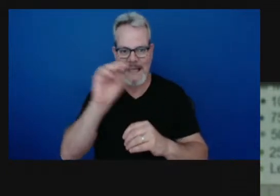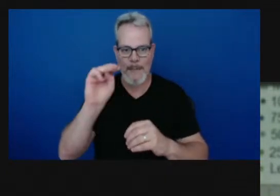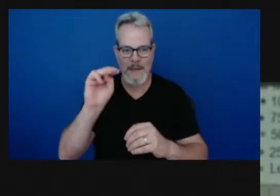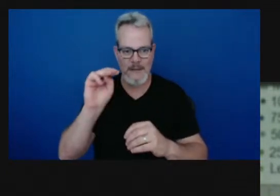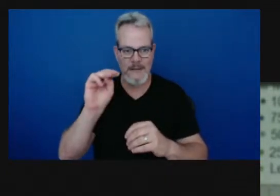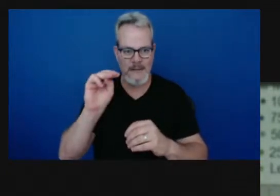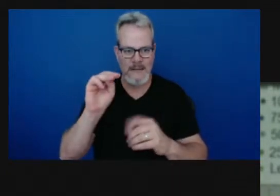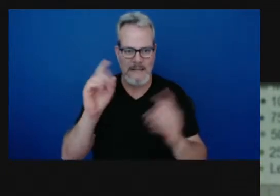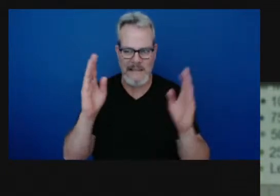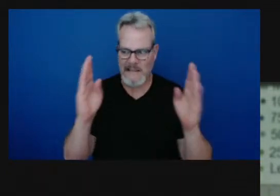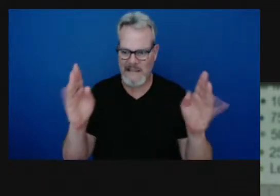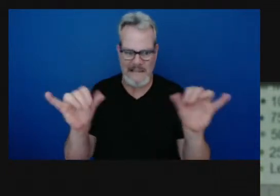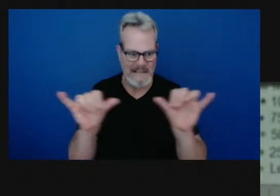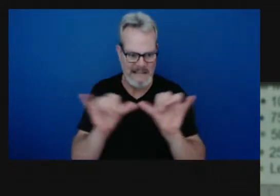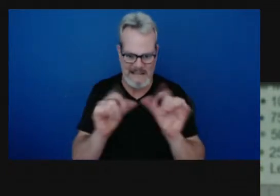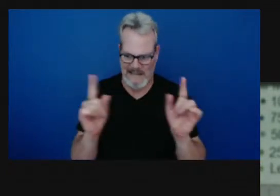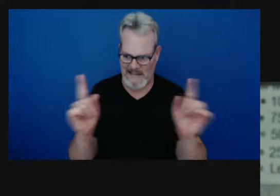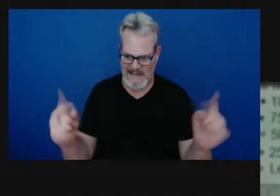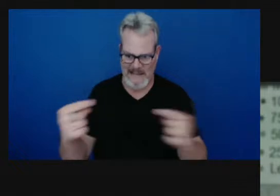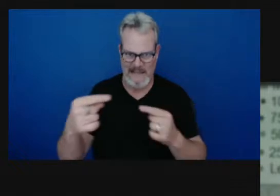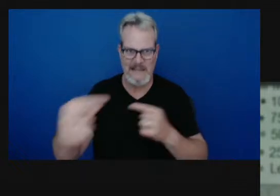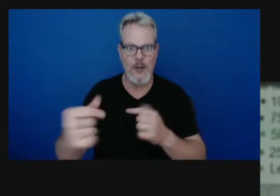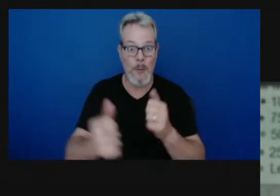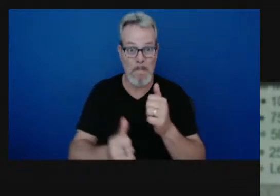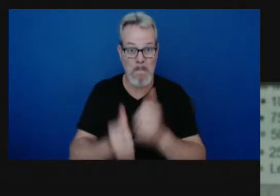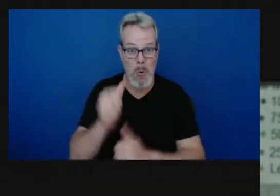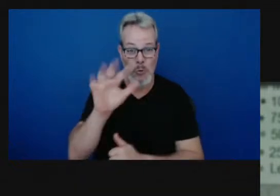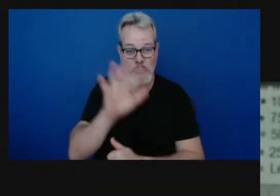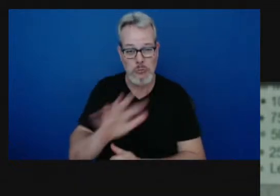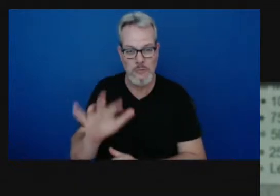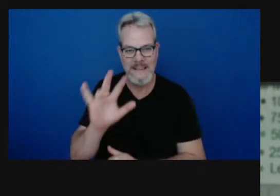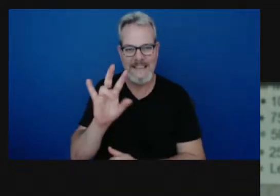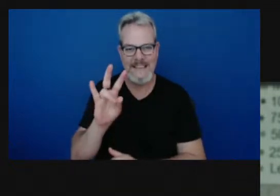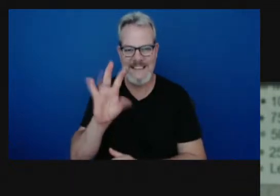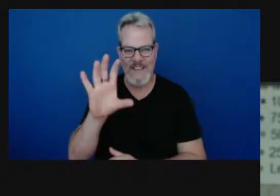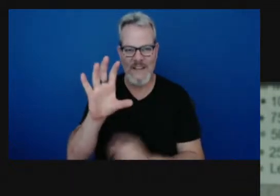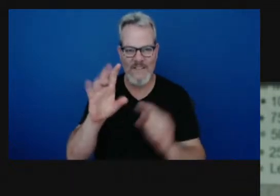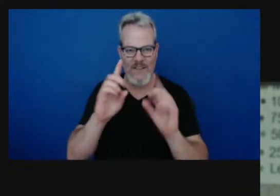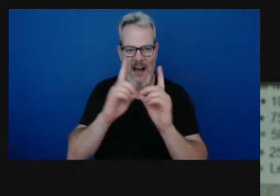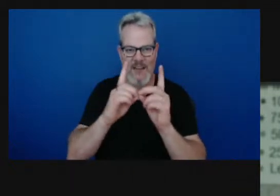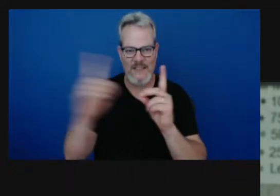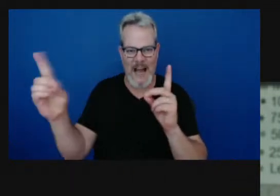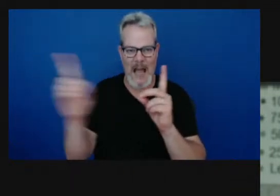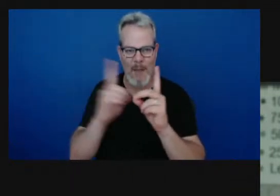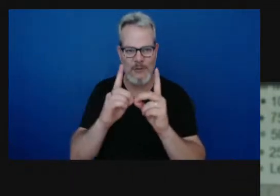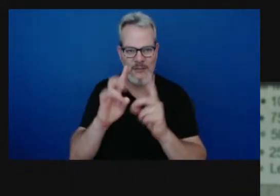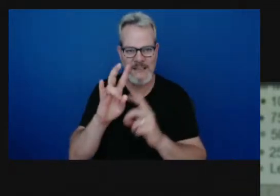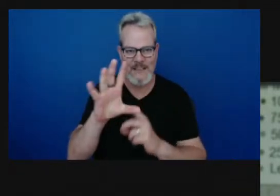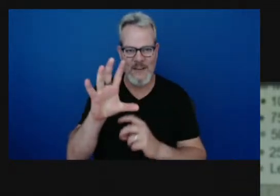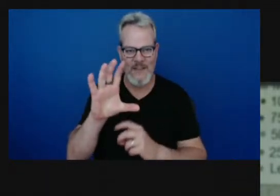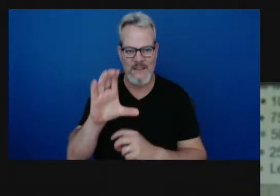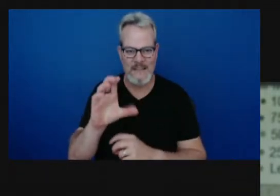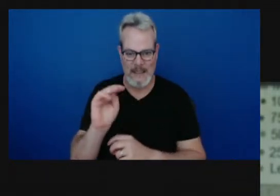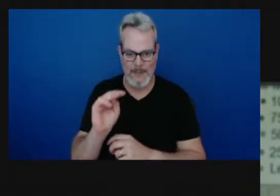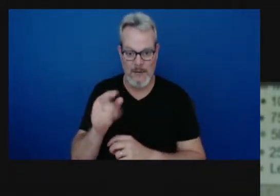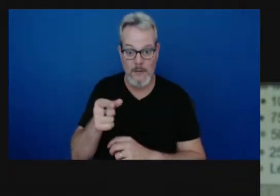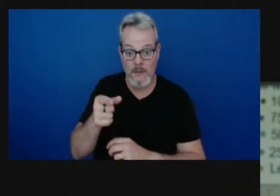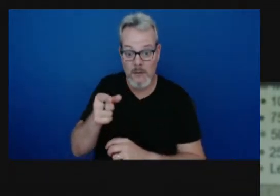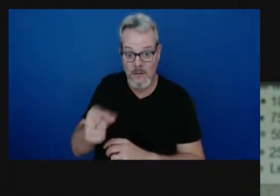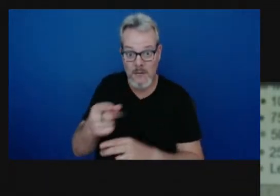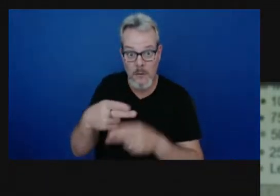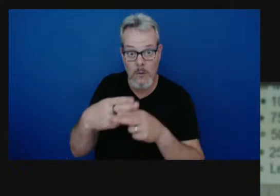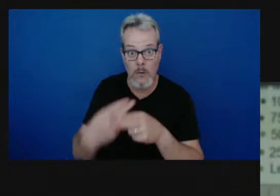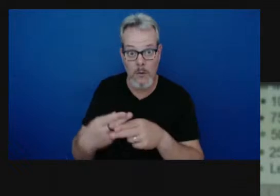them are in the 75 centimeter diameter and larger areas. Here's the 8-ton block.